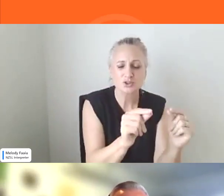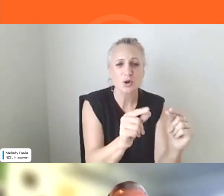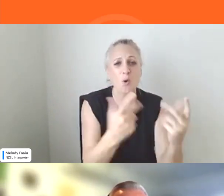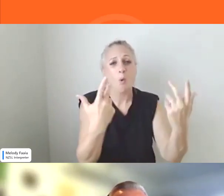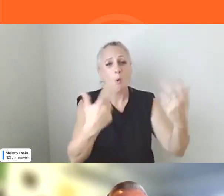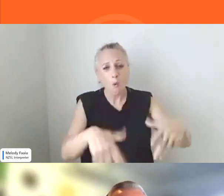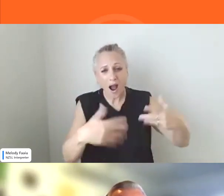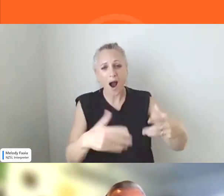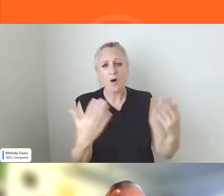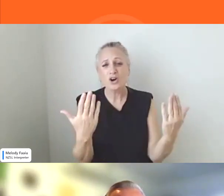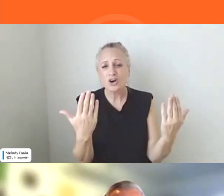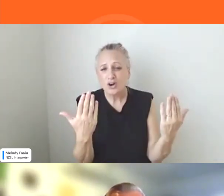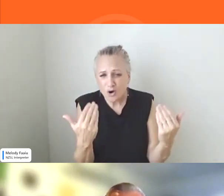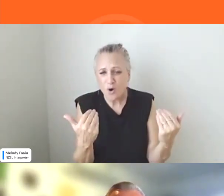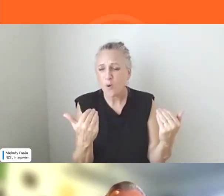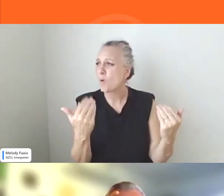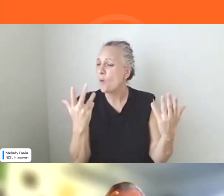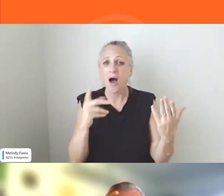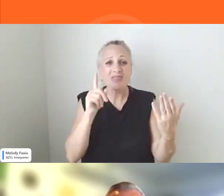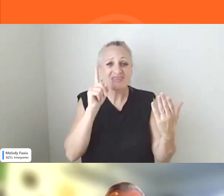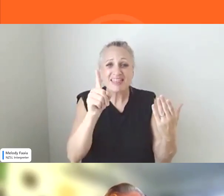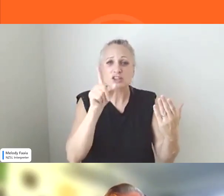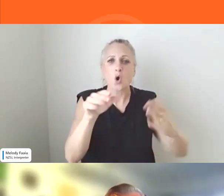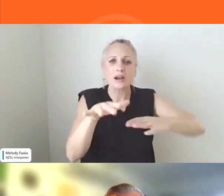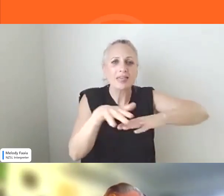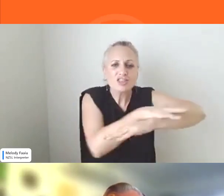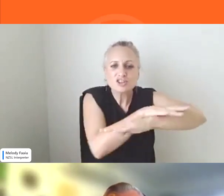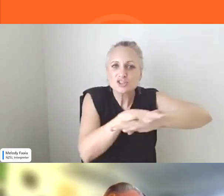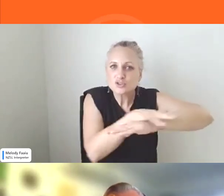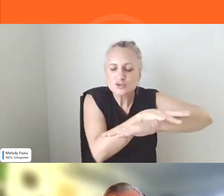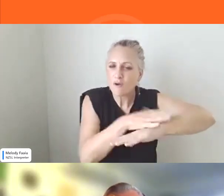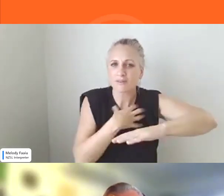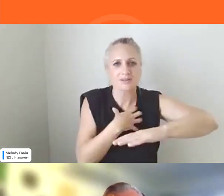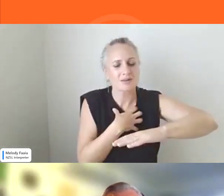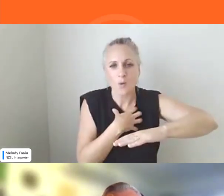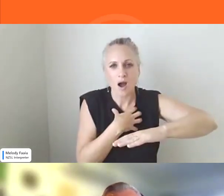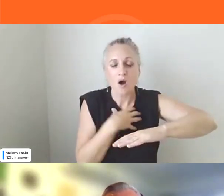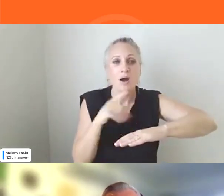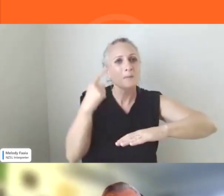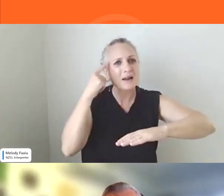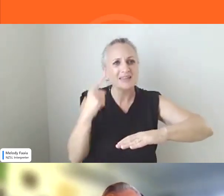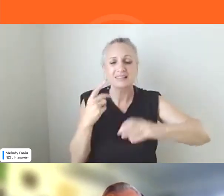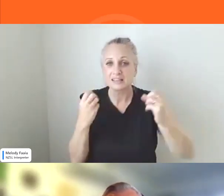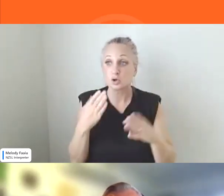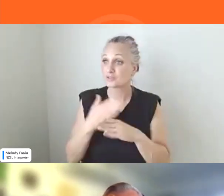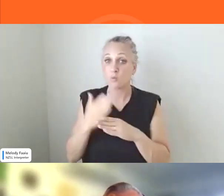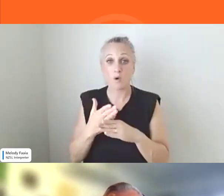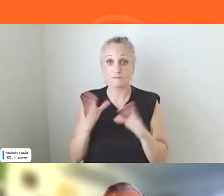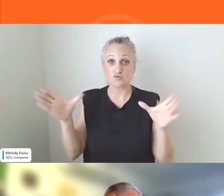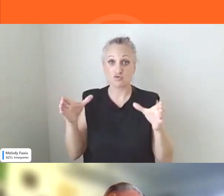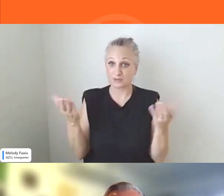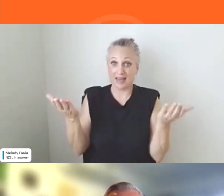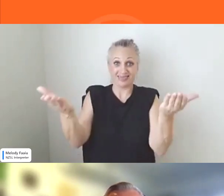surface. But I think that there is work that groups like this, these Kōreros, and our